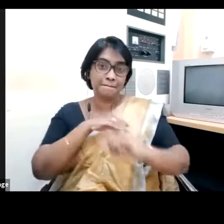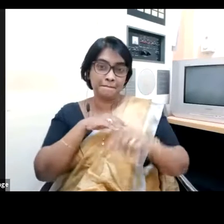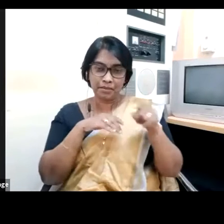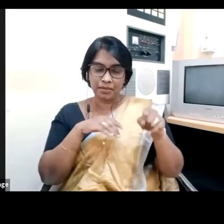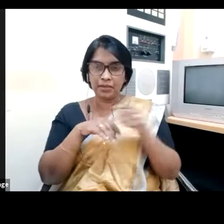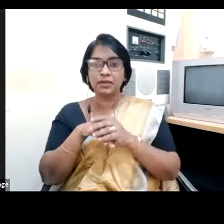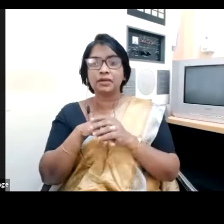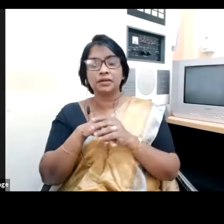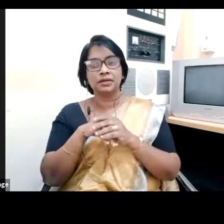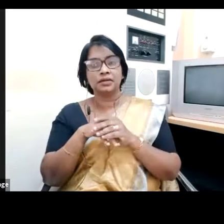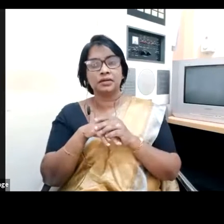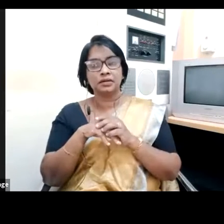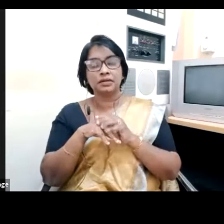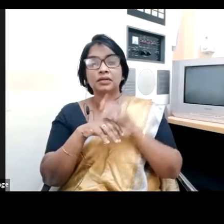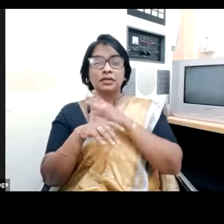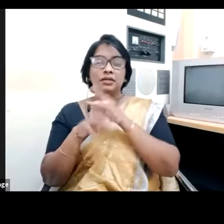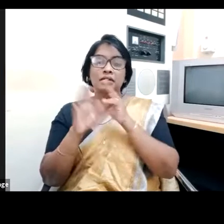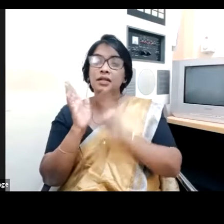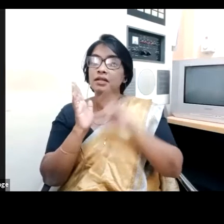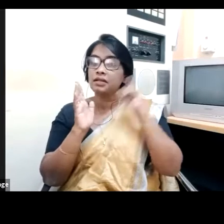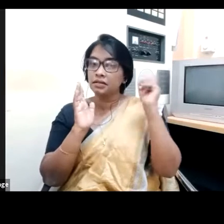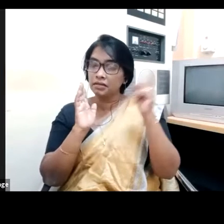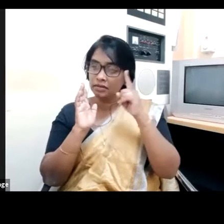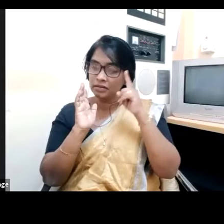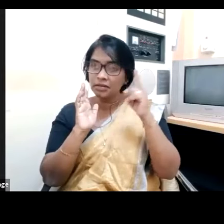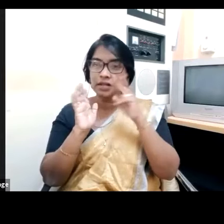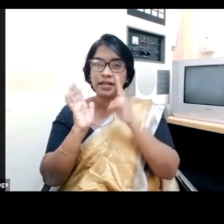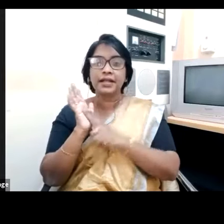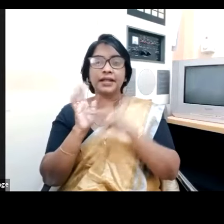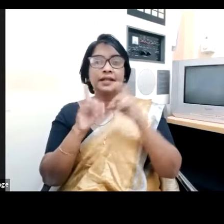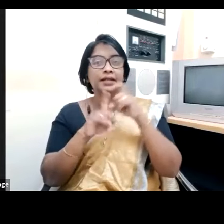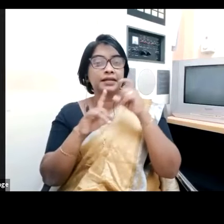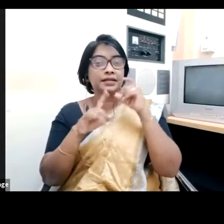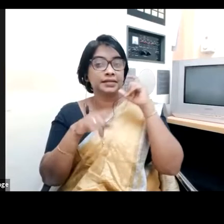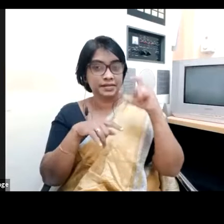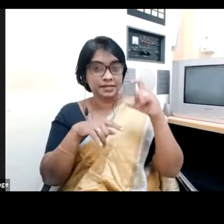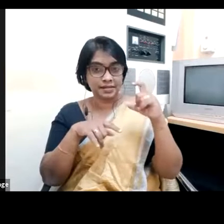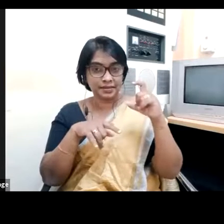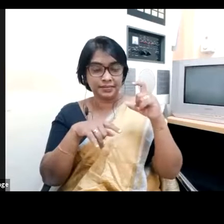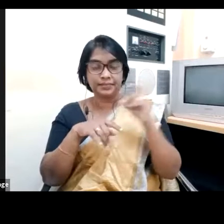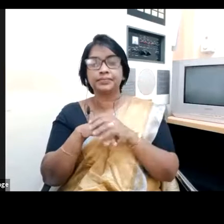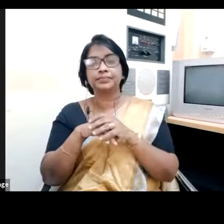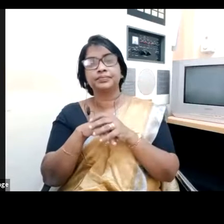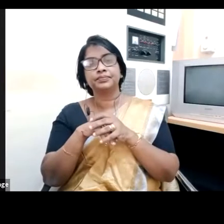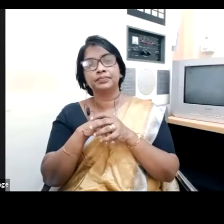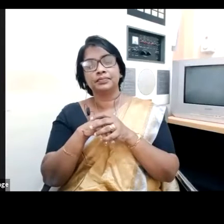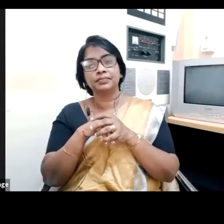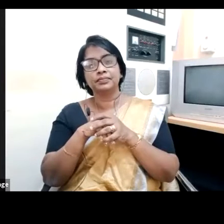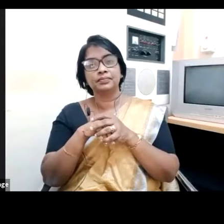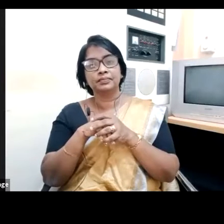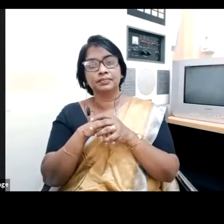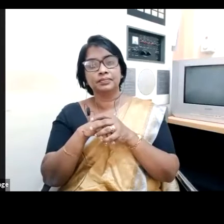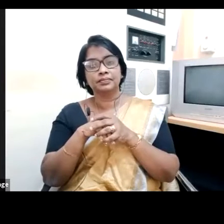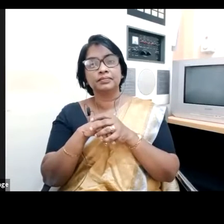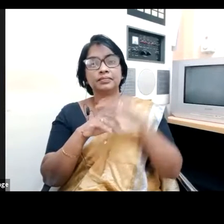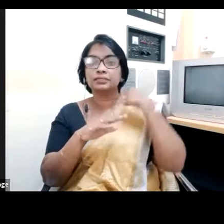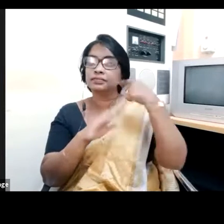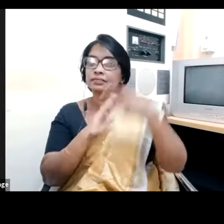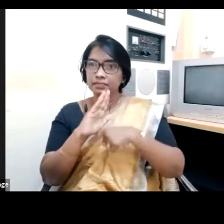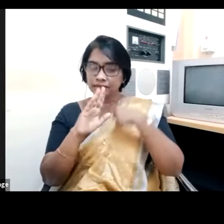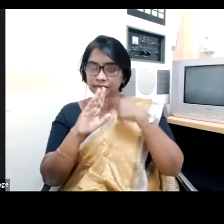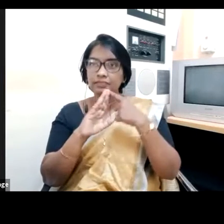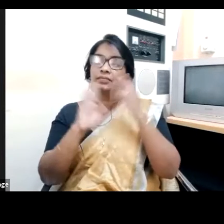or the NDCs, states that we would increase forest cover of Sri Lanka up to 32% by